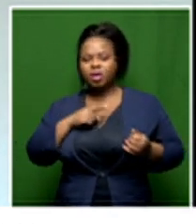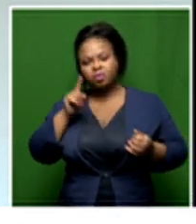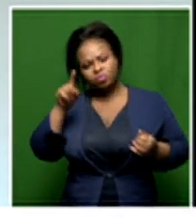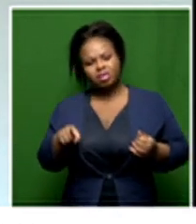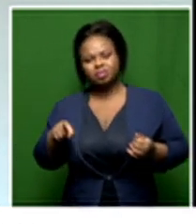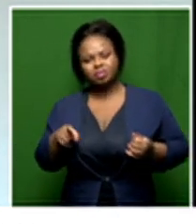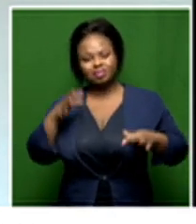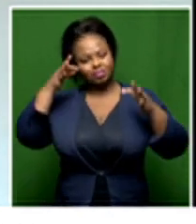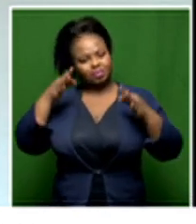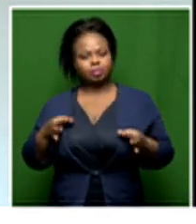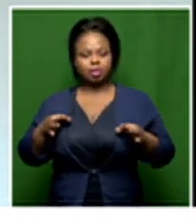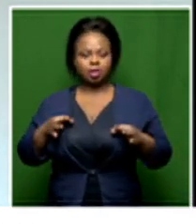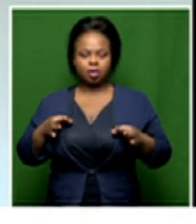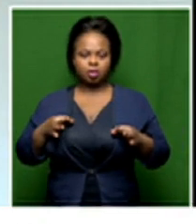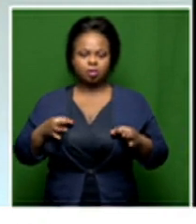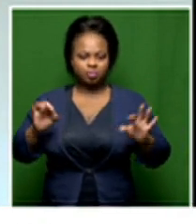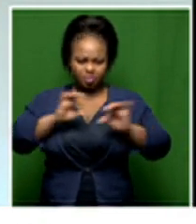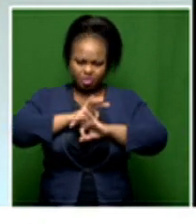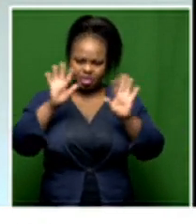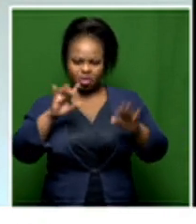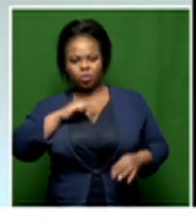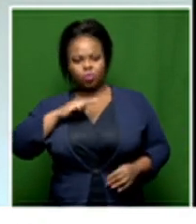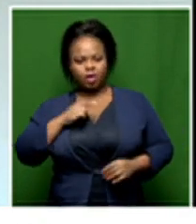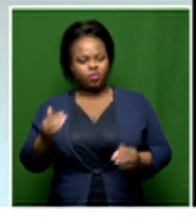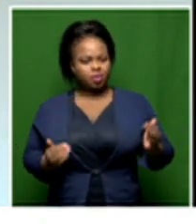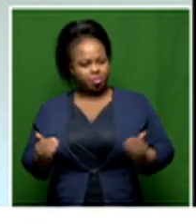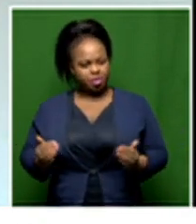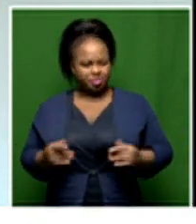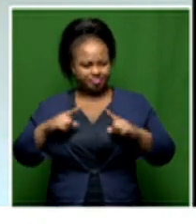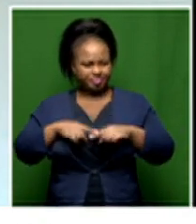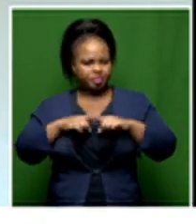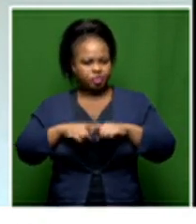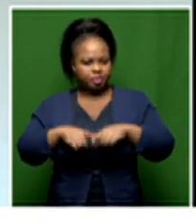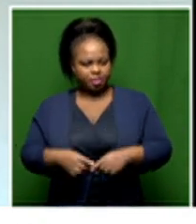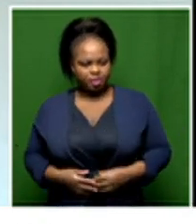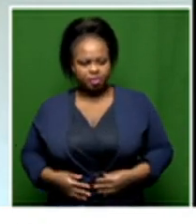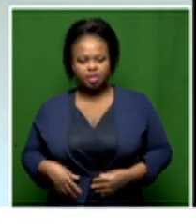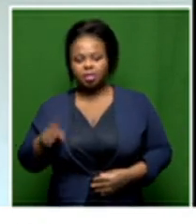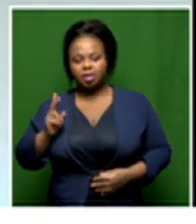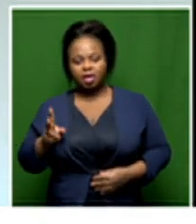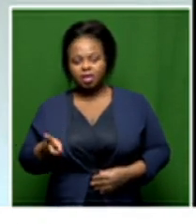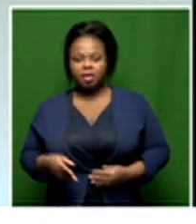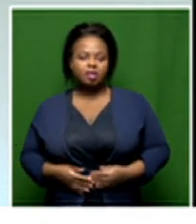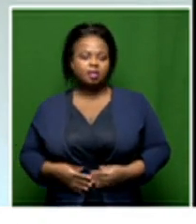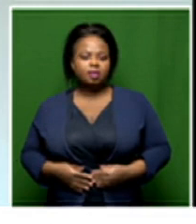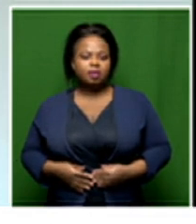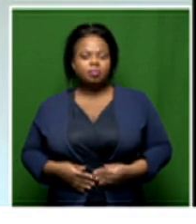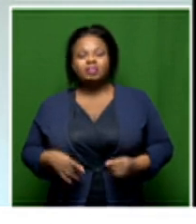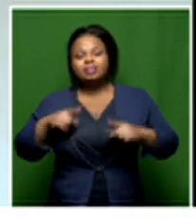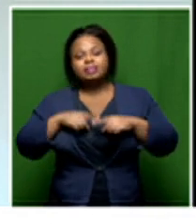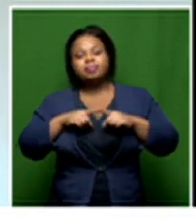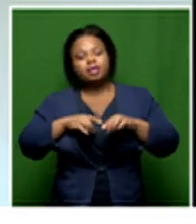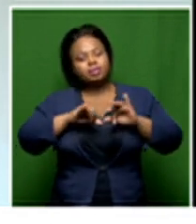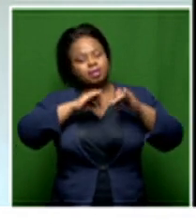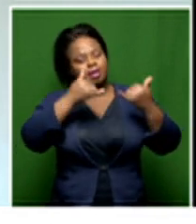has to come into play where management is concerned. And you also take employees from a case-by-case